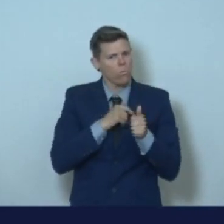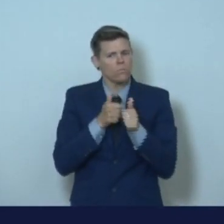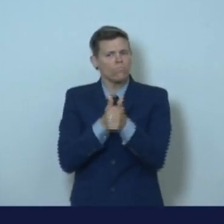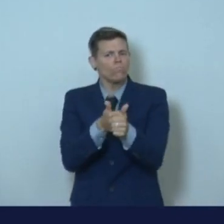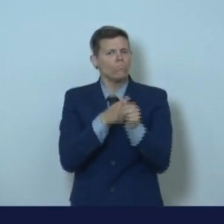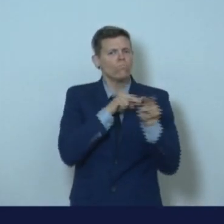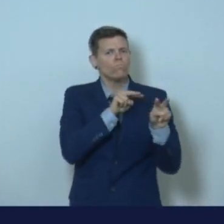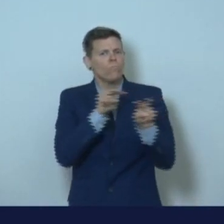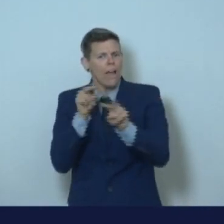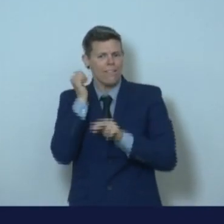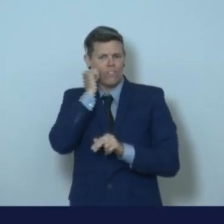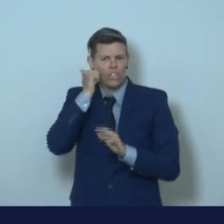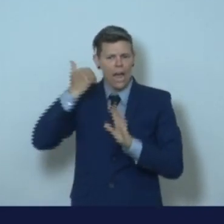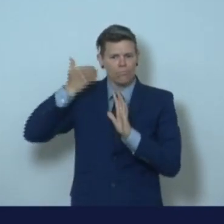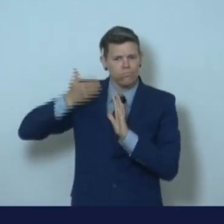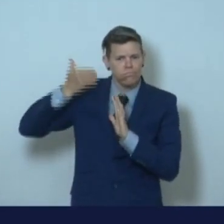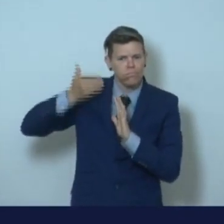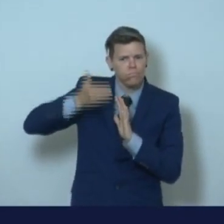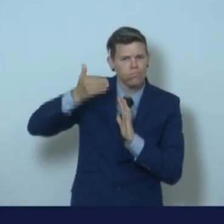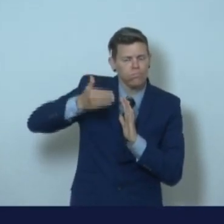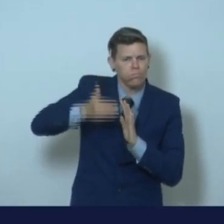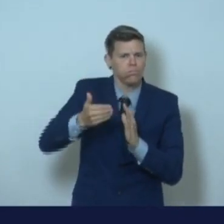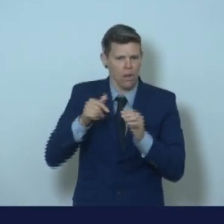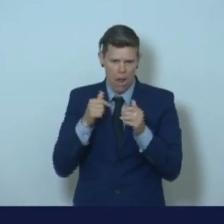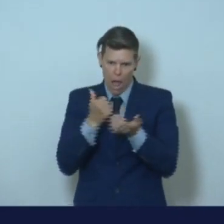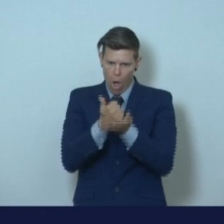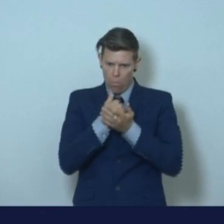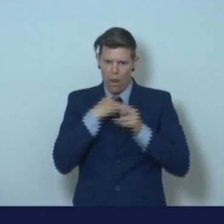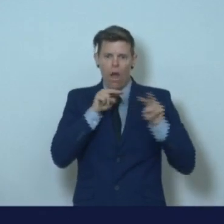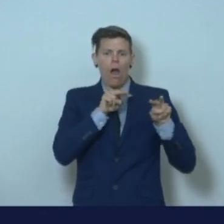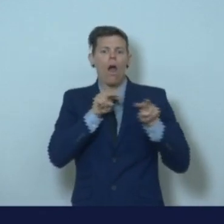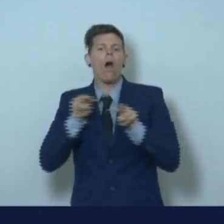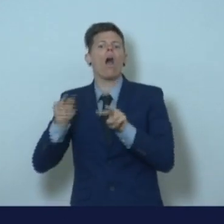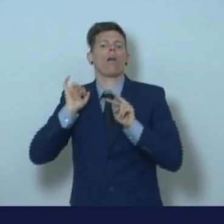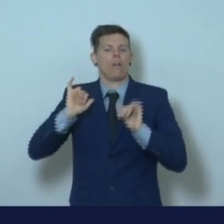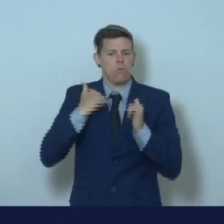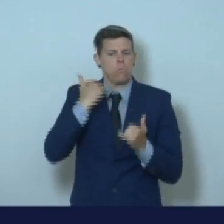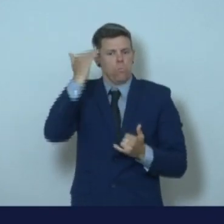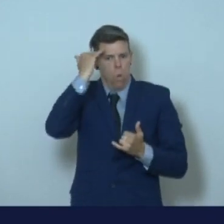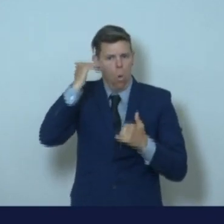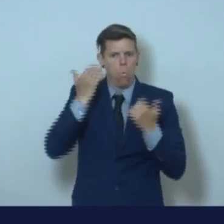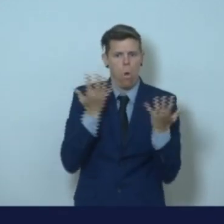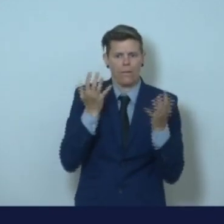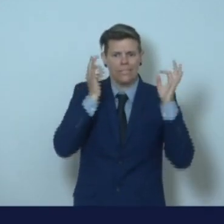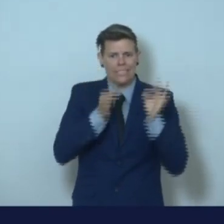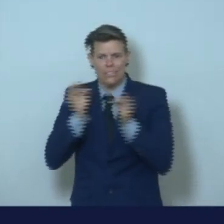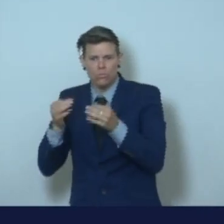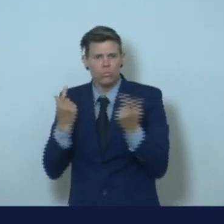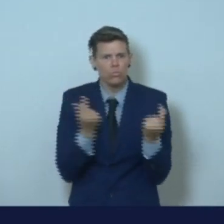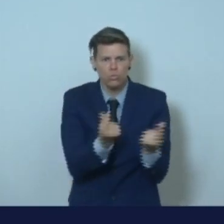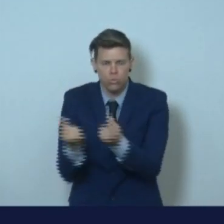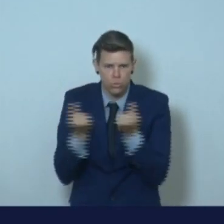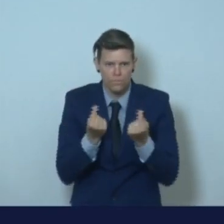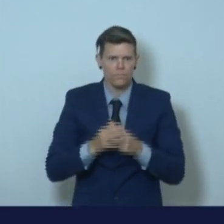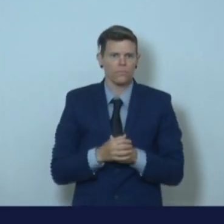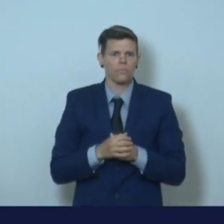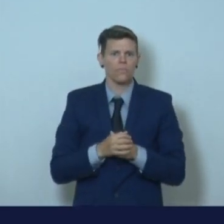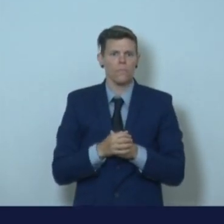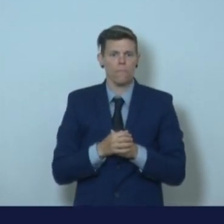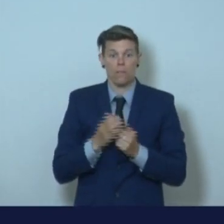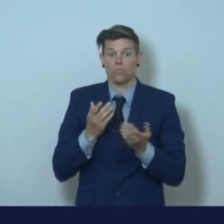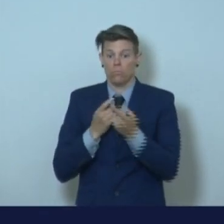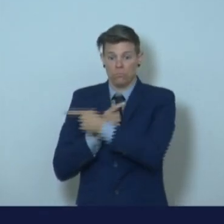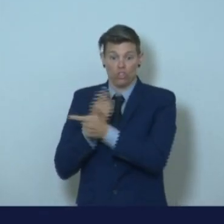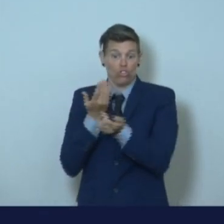shape up in response to any number of decisions. But I do want to remind everyone who's viewing that when Dr. Grace talks about